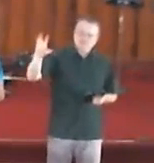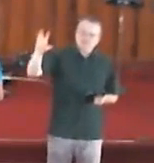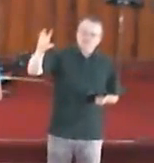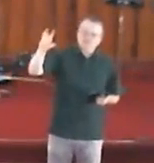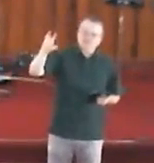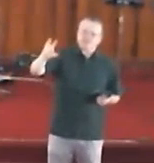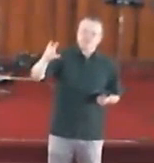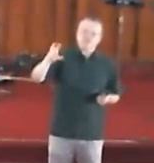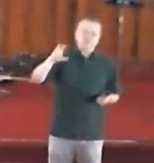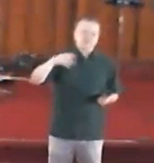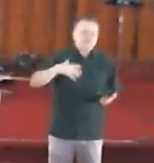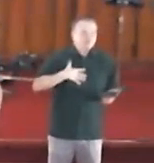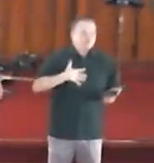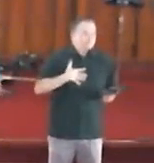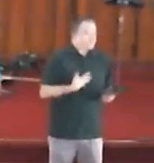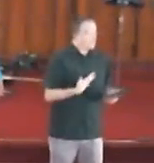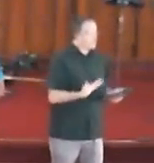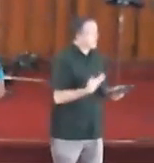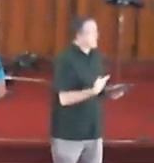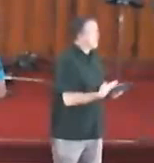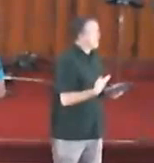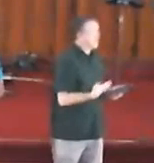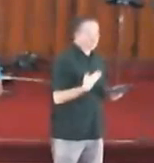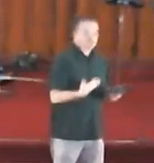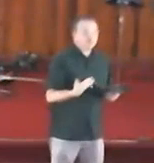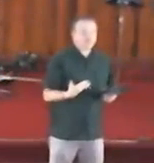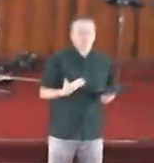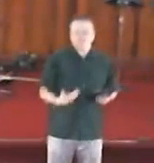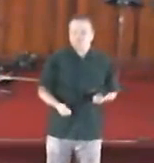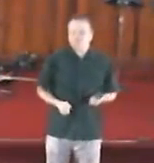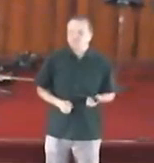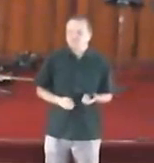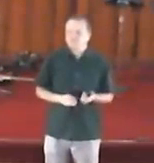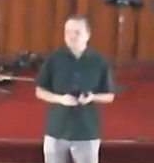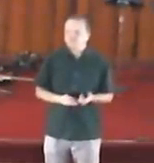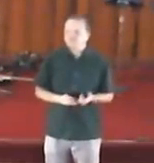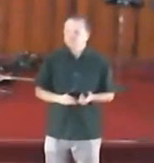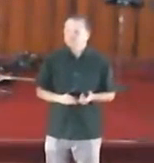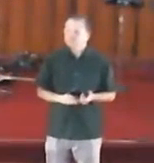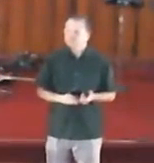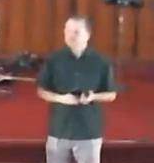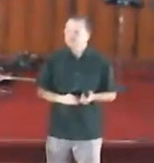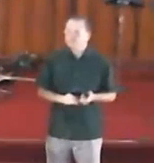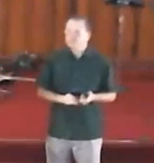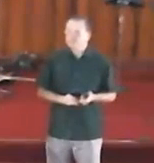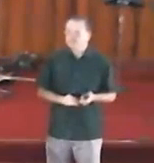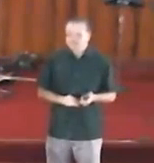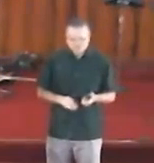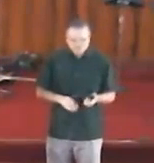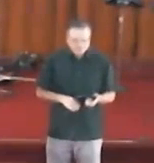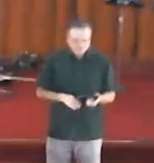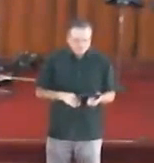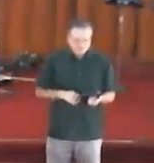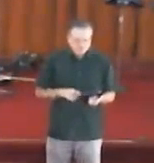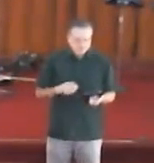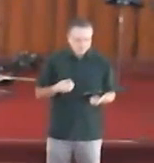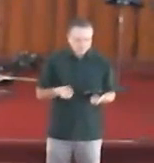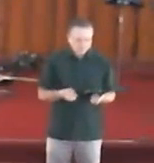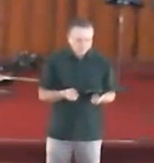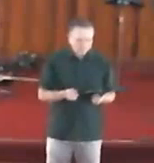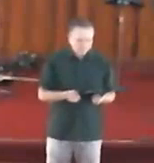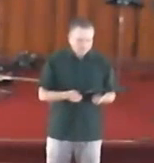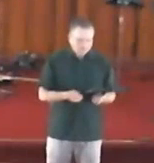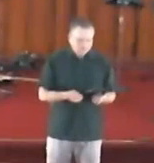a veces, como les mencioné, tenemos obstáculos en nosotros mismos. And sometimes, as I mentioned, we have obstacles, and we are